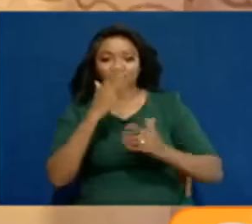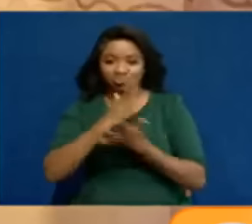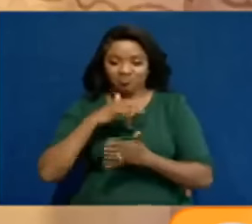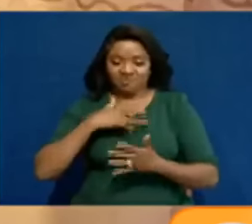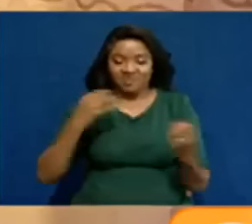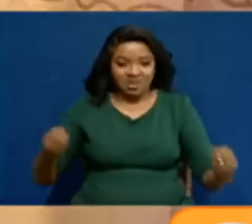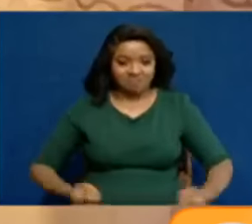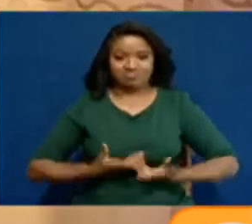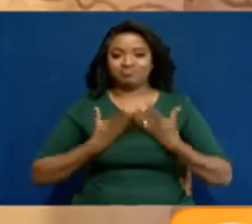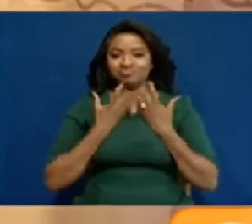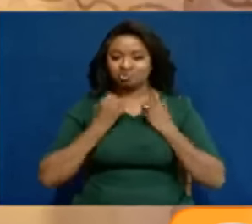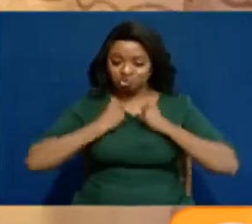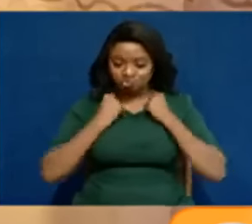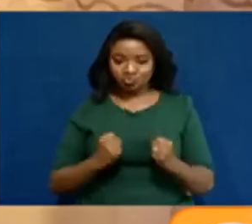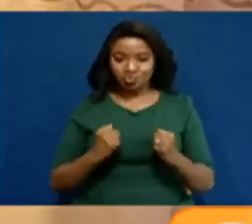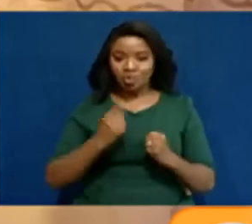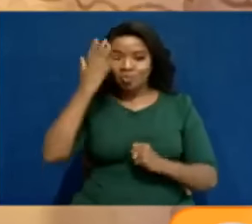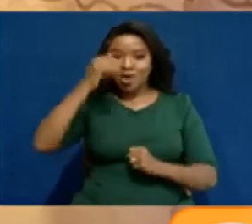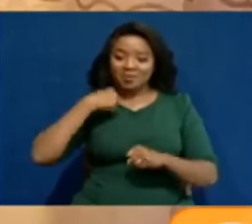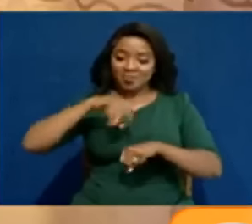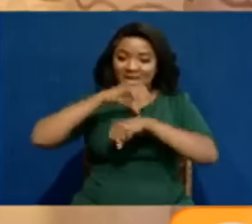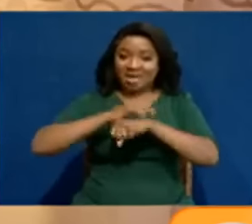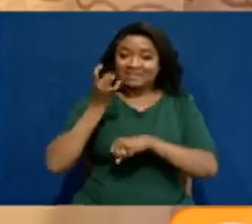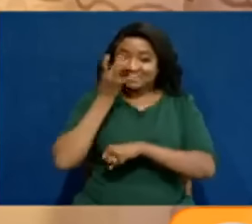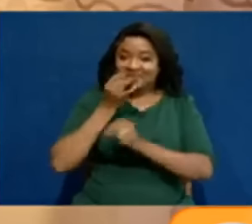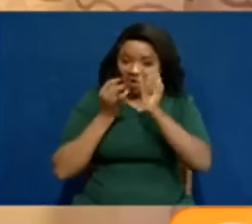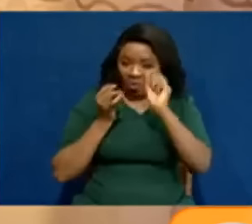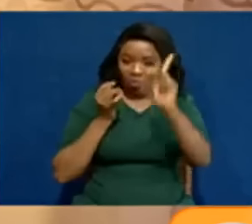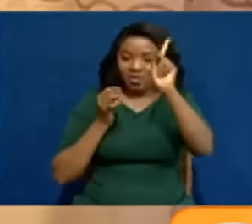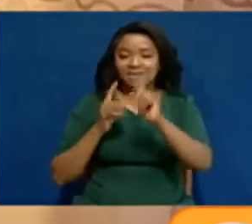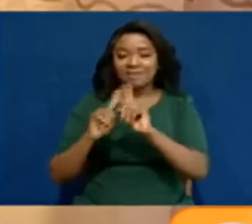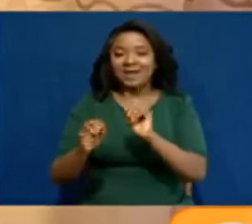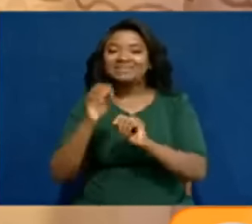strength to know that, yeah, kama tumepata this silver, we have to go for the gold medal in 1500.